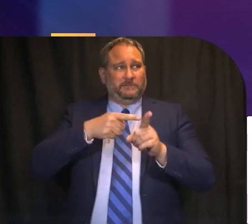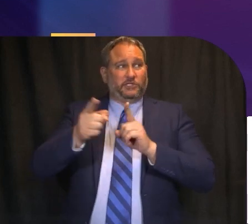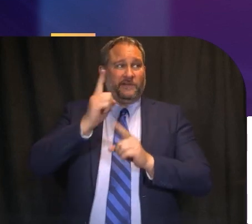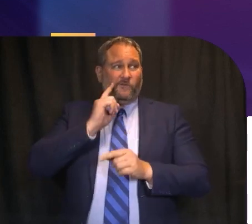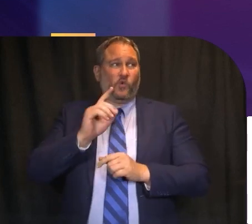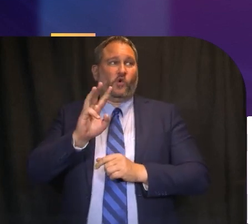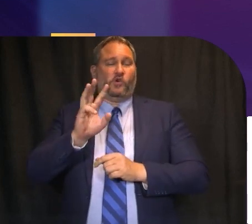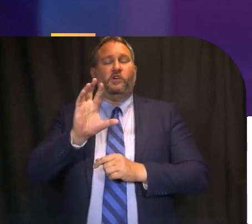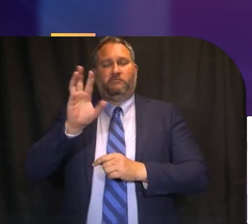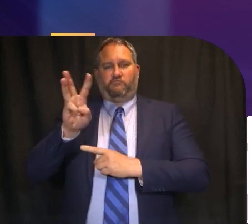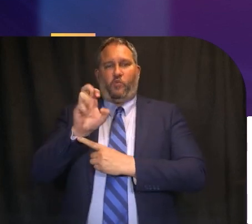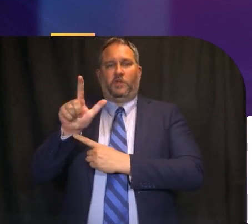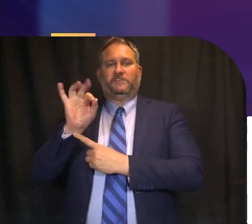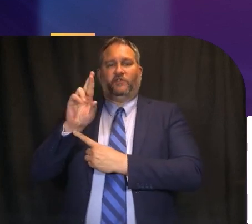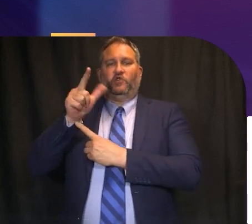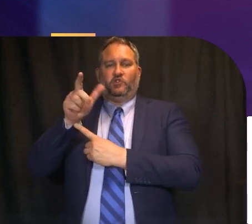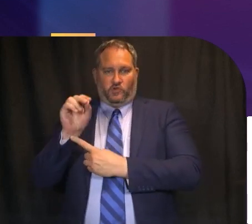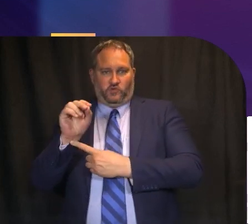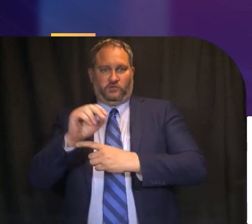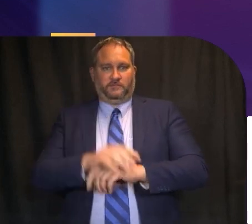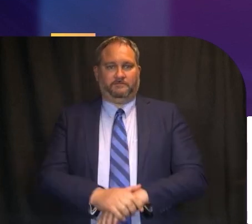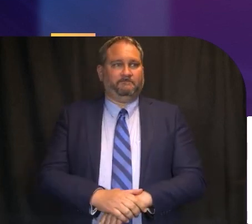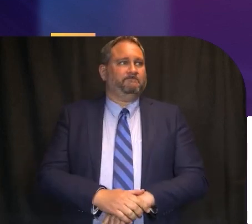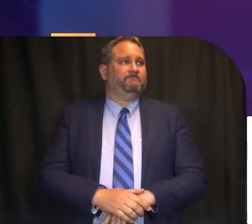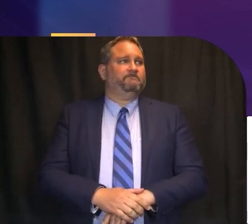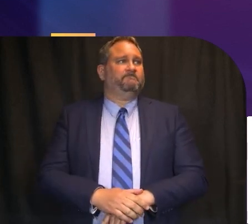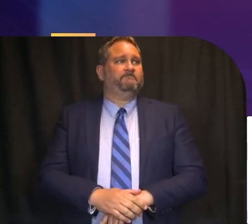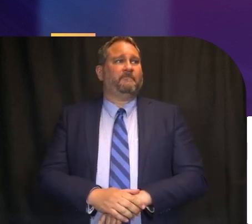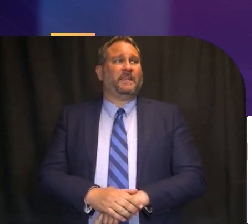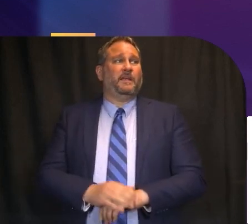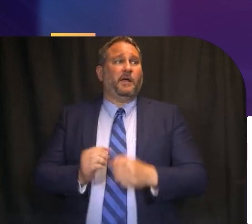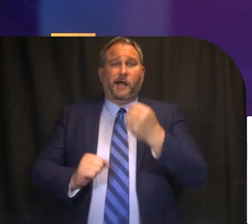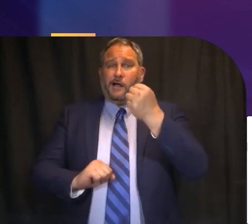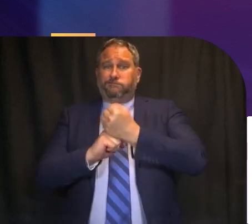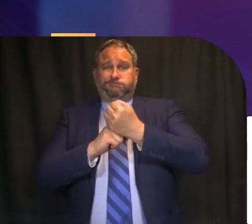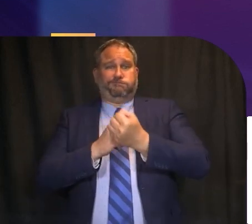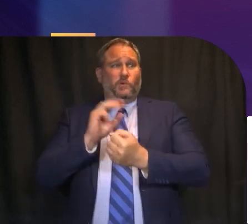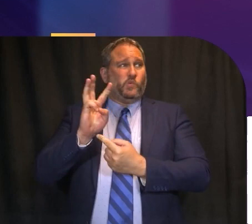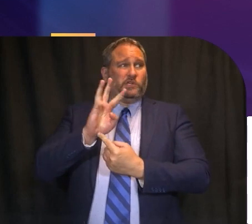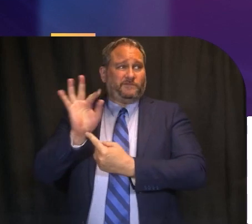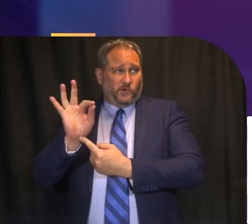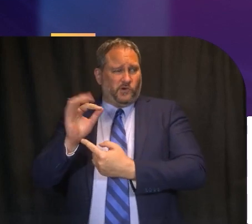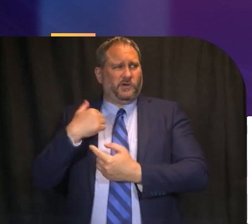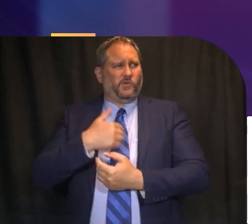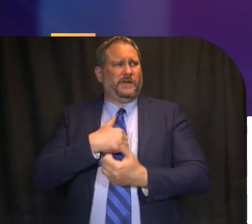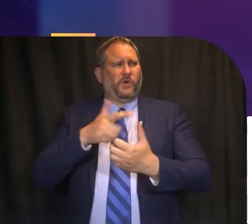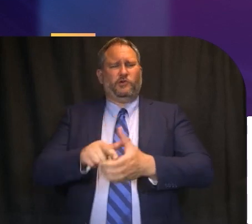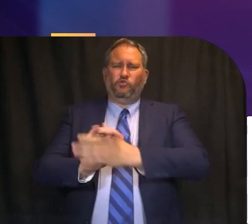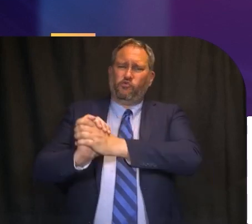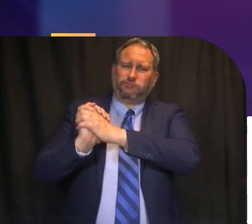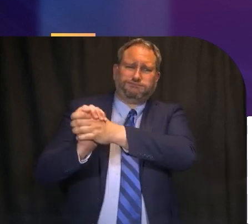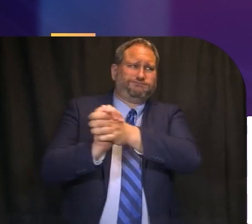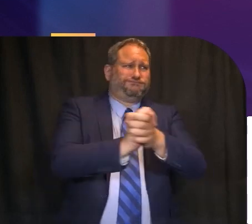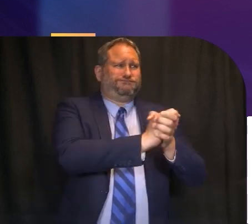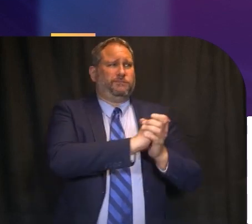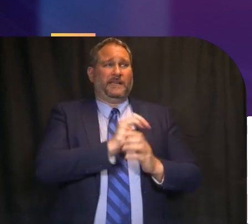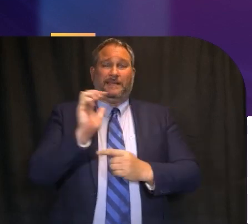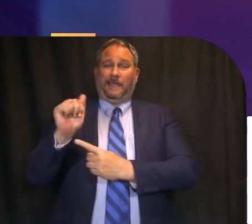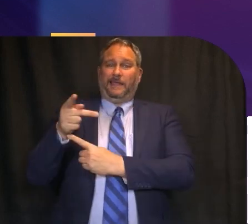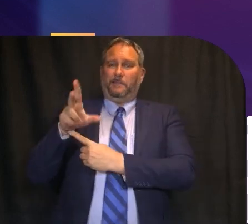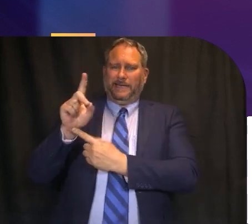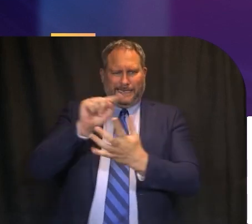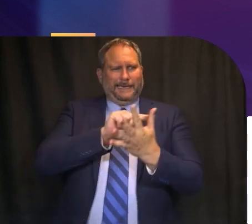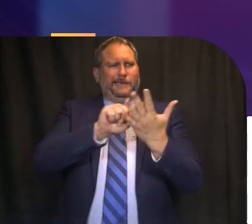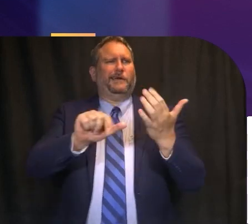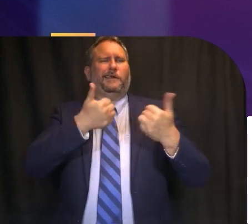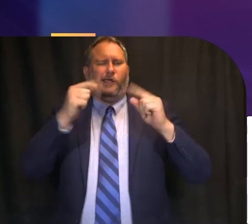behalf of all of us at Wells Fargo, I want to congratulate AAPD on another successful gala and thank all of tonight's award recipients for